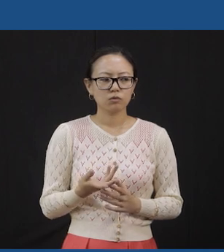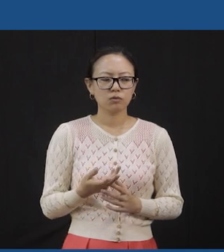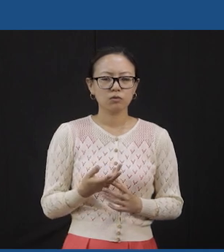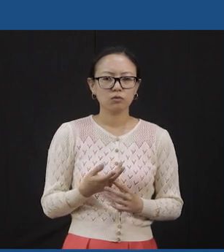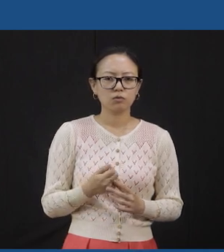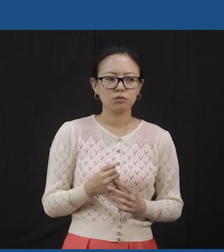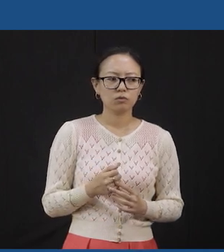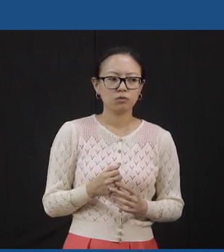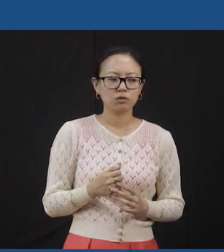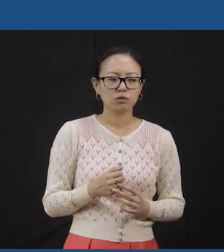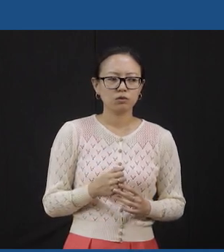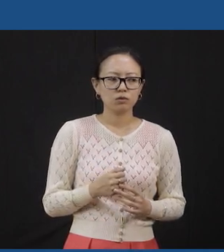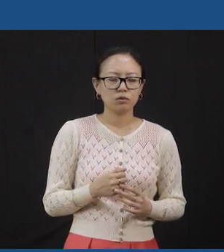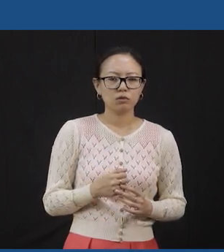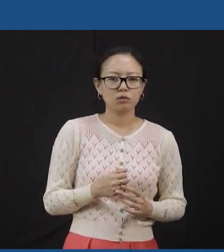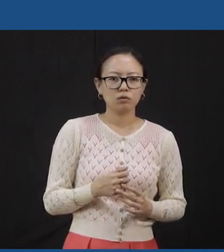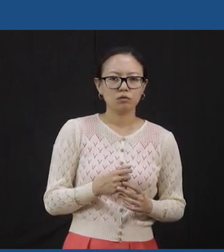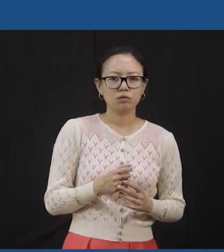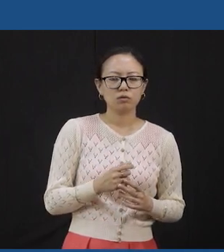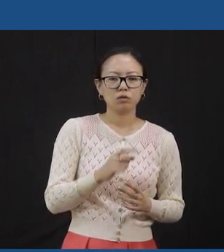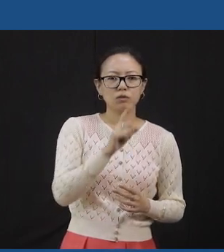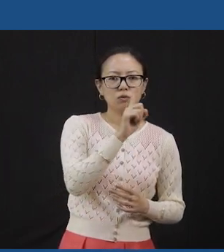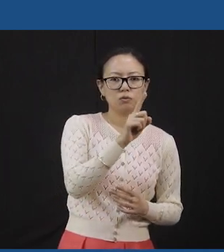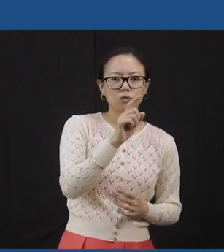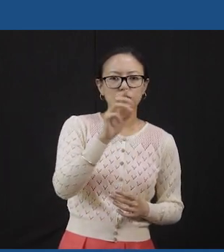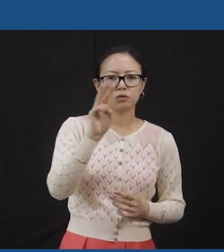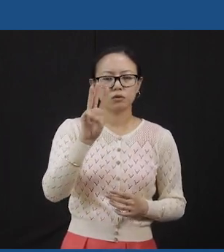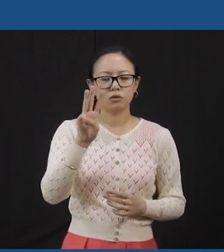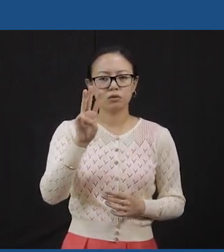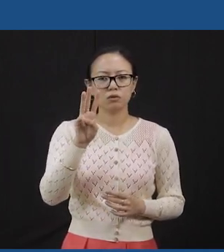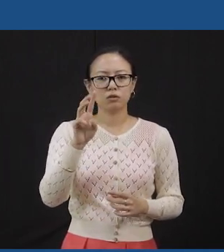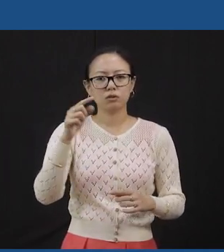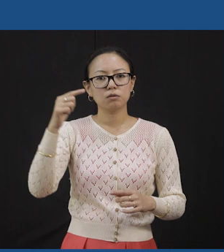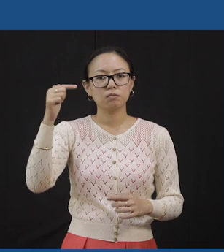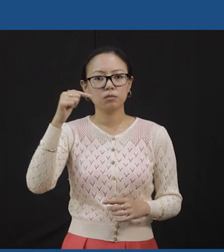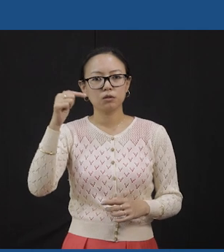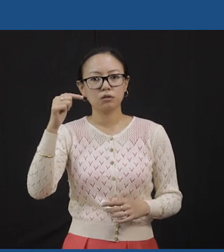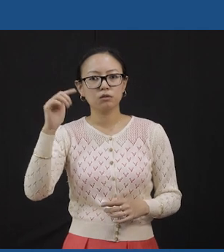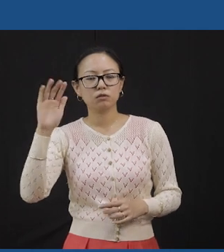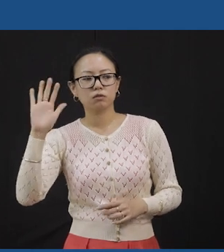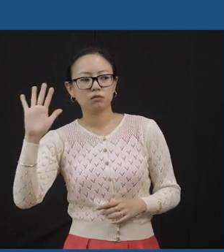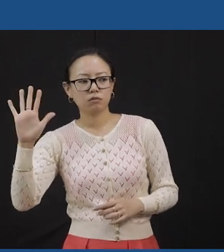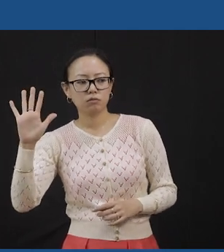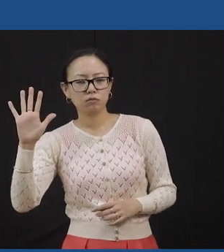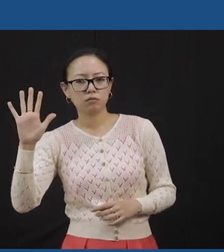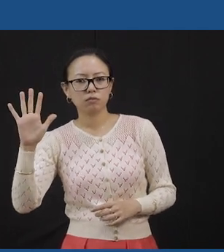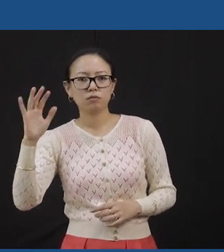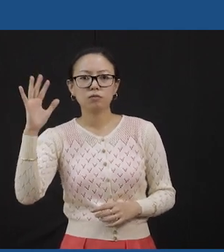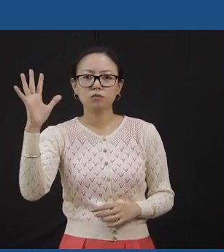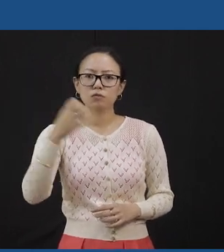13? So 13 minus 5, you will get 7,